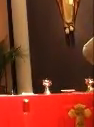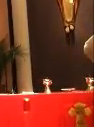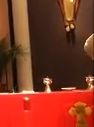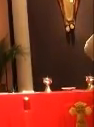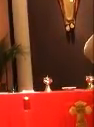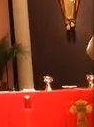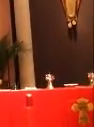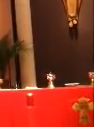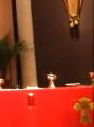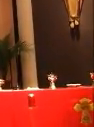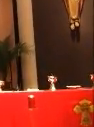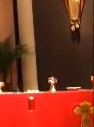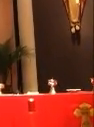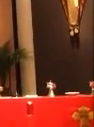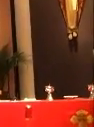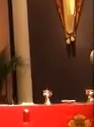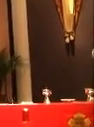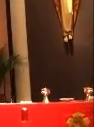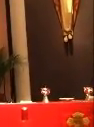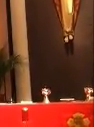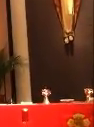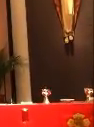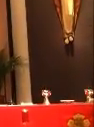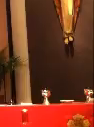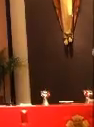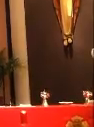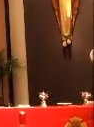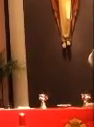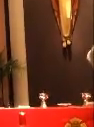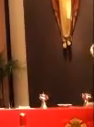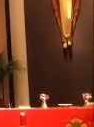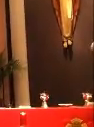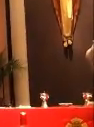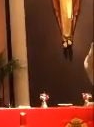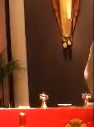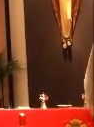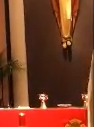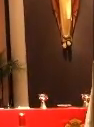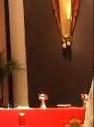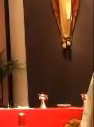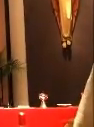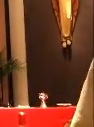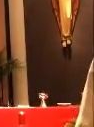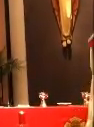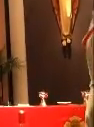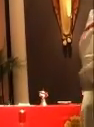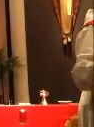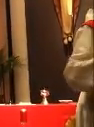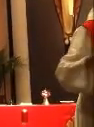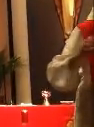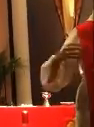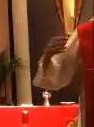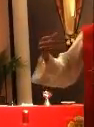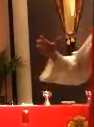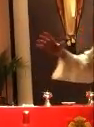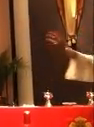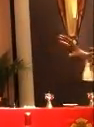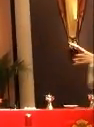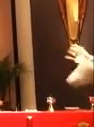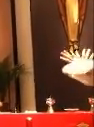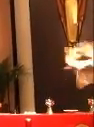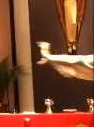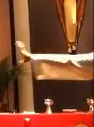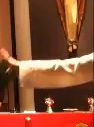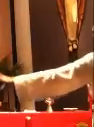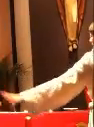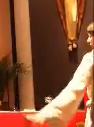Now I said, well, do you have the first picture that comes? Because the first picture that pops up when you first come to the new website actually has a picture of a whole